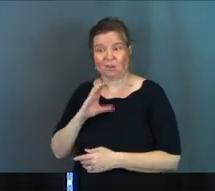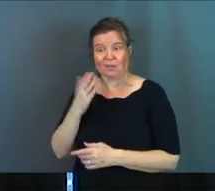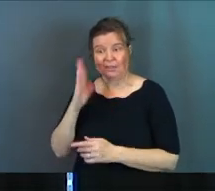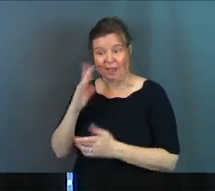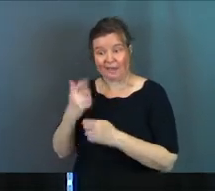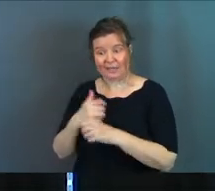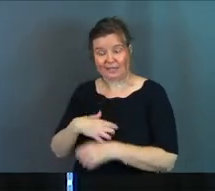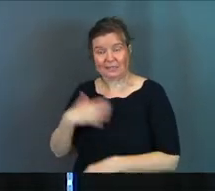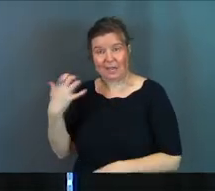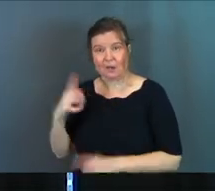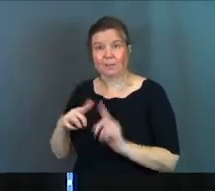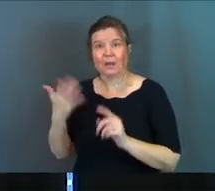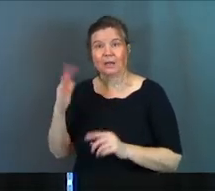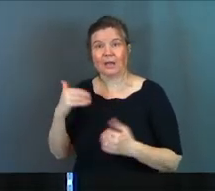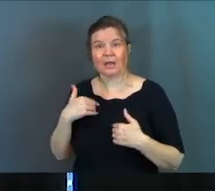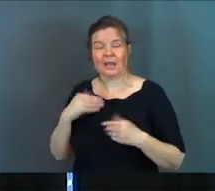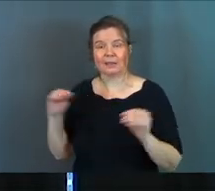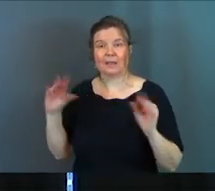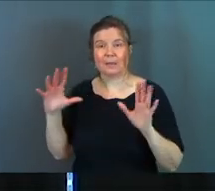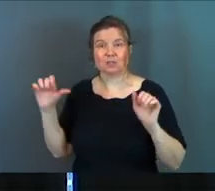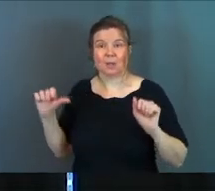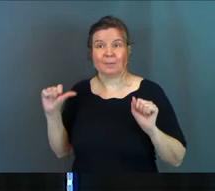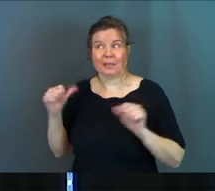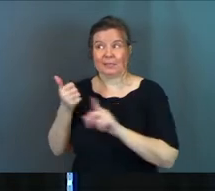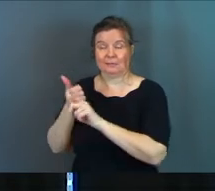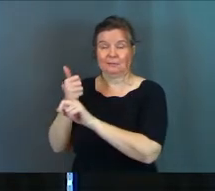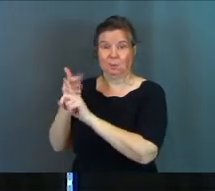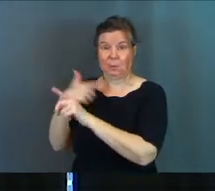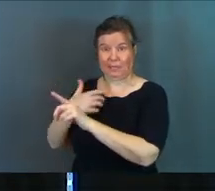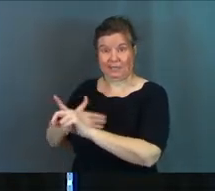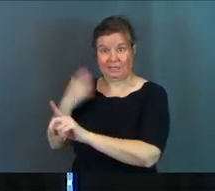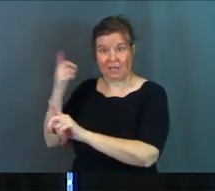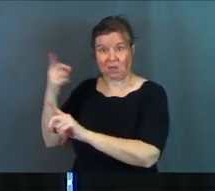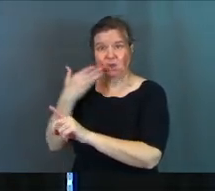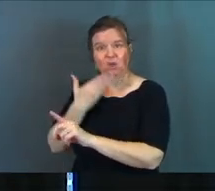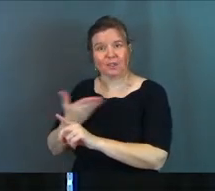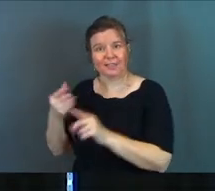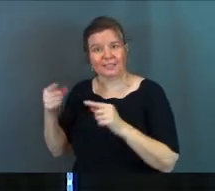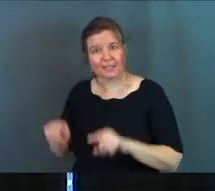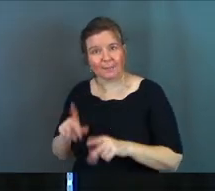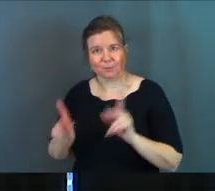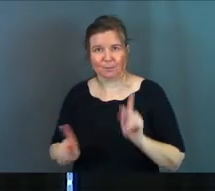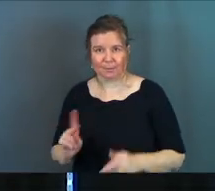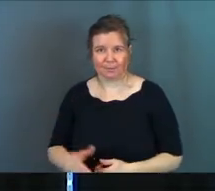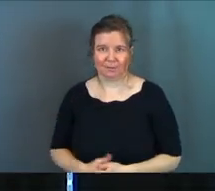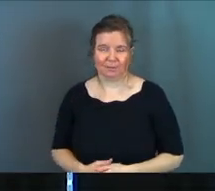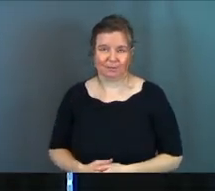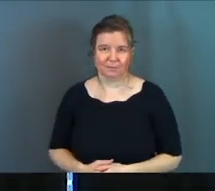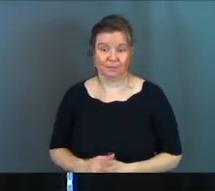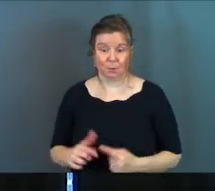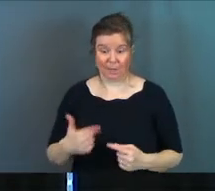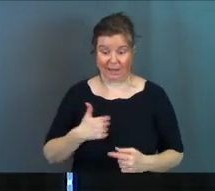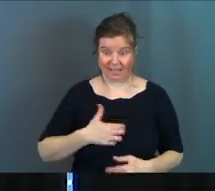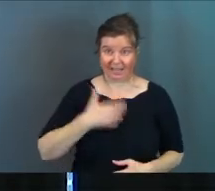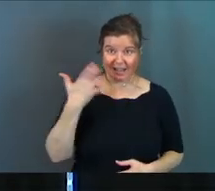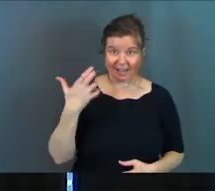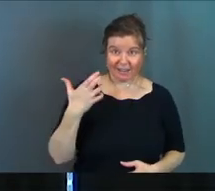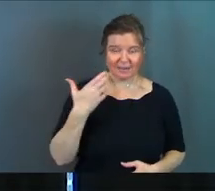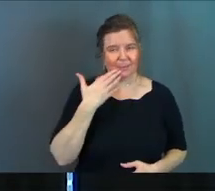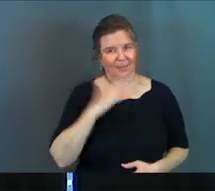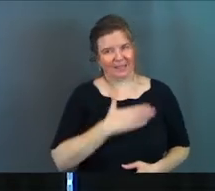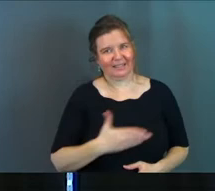God gets angry, but God has this magical ability. Whenever he gets angry, good things happen to people. When I get